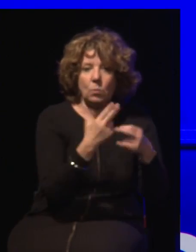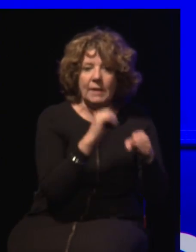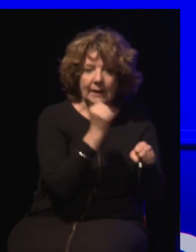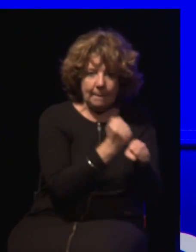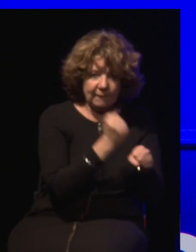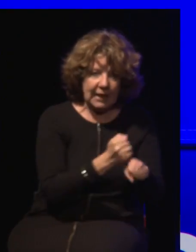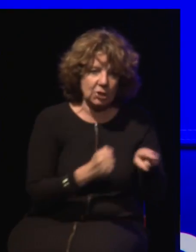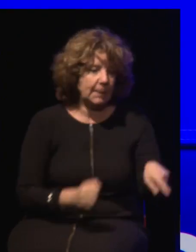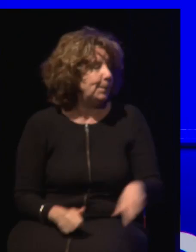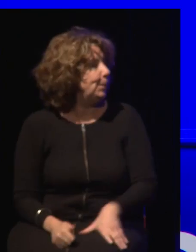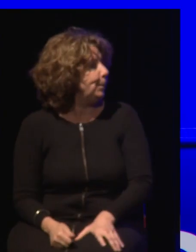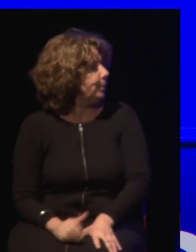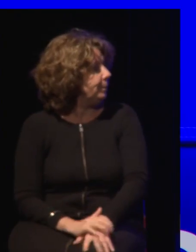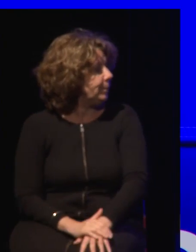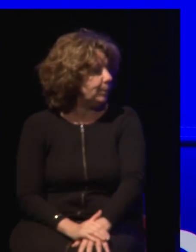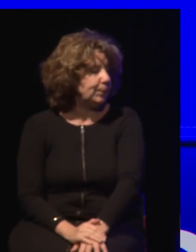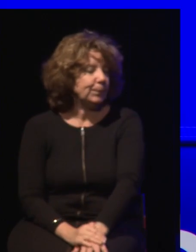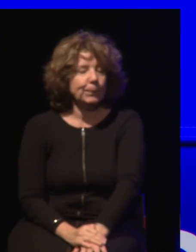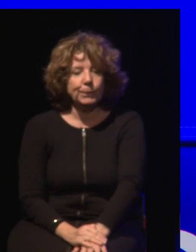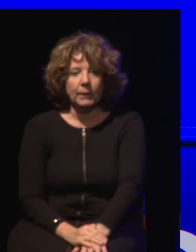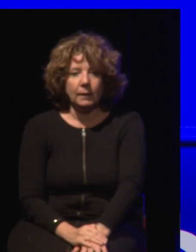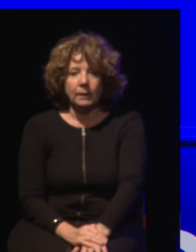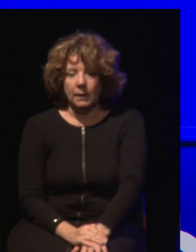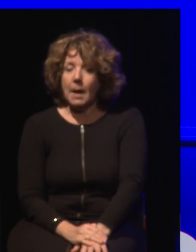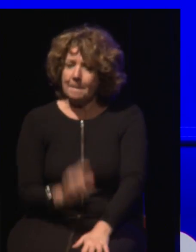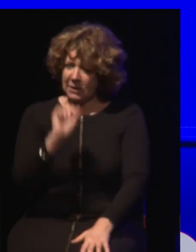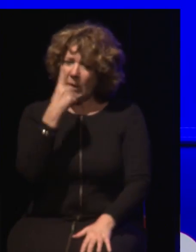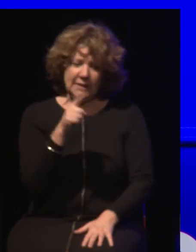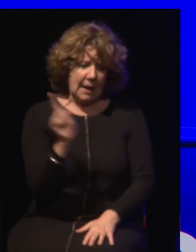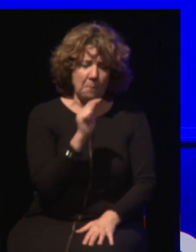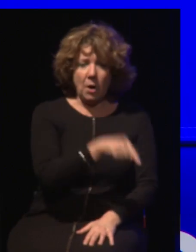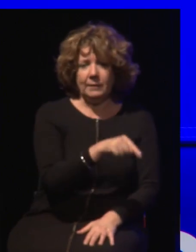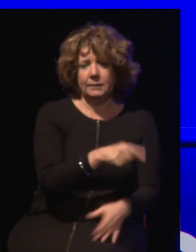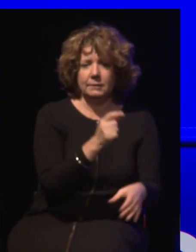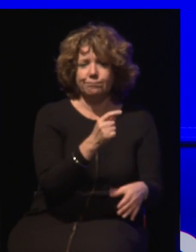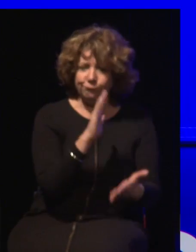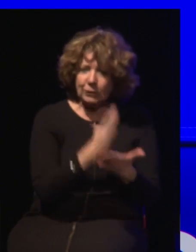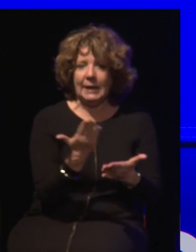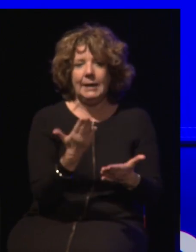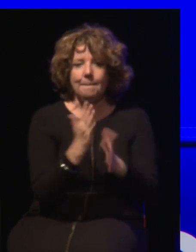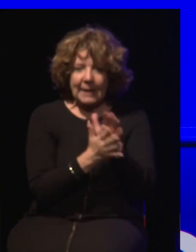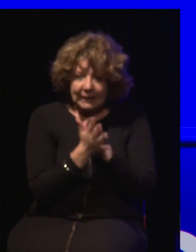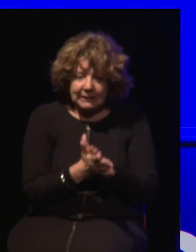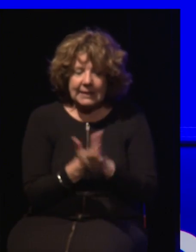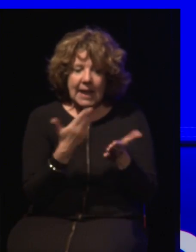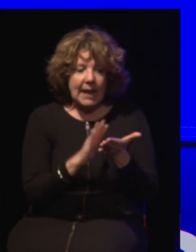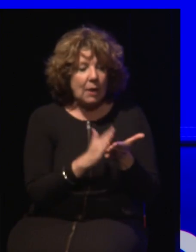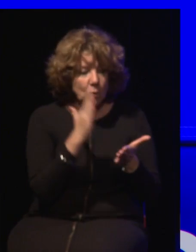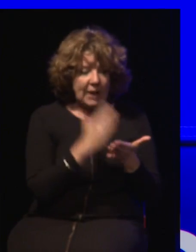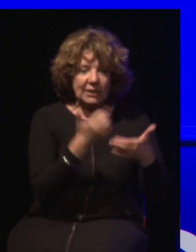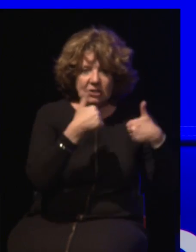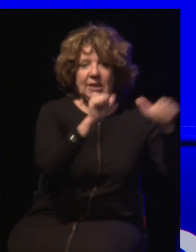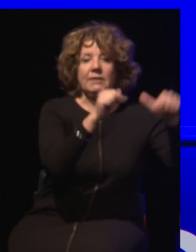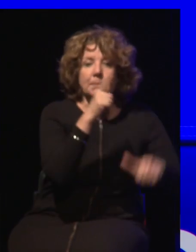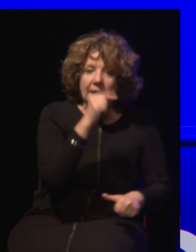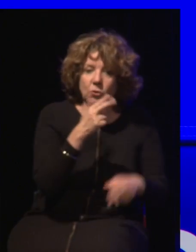But to understand what gamification truly is and how to realize its potential for behavioural and social change, we